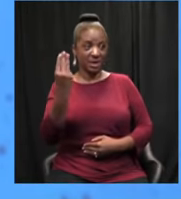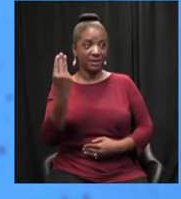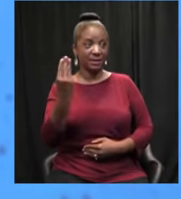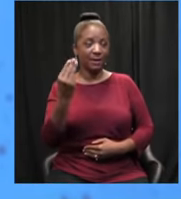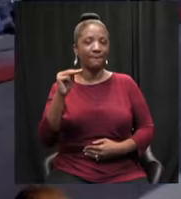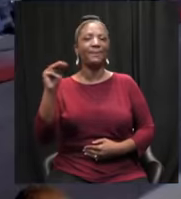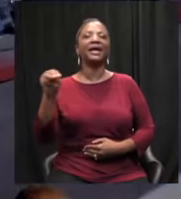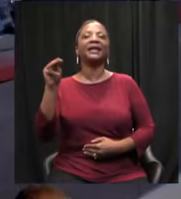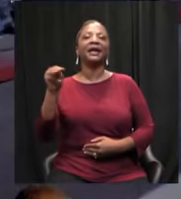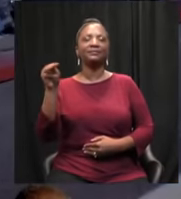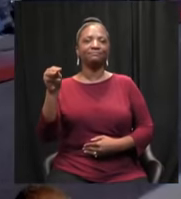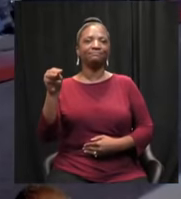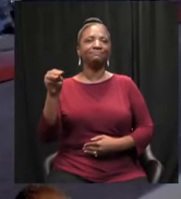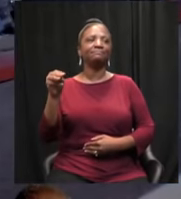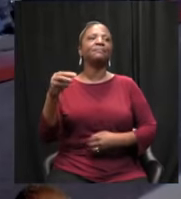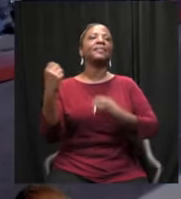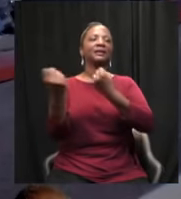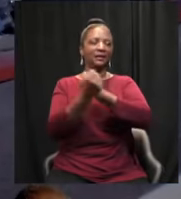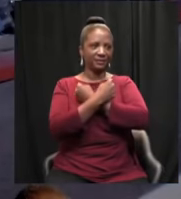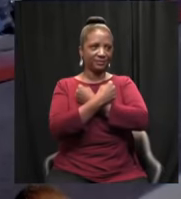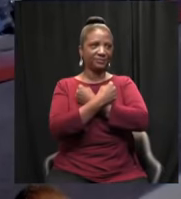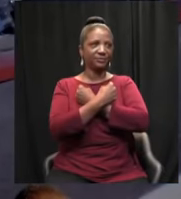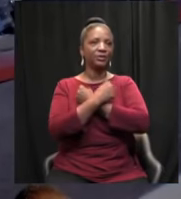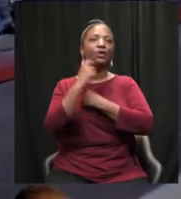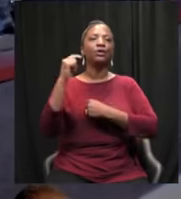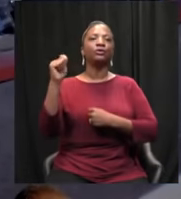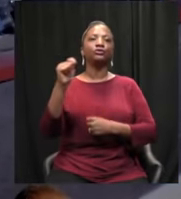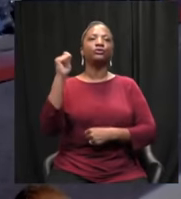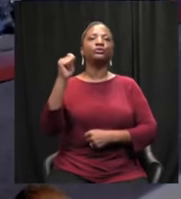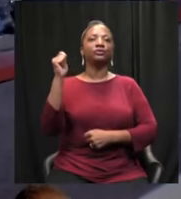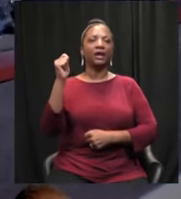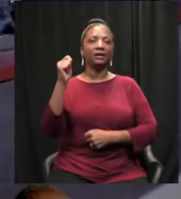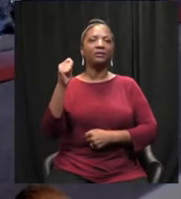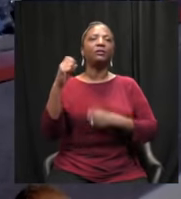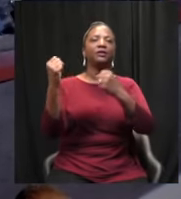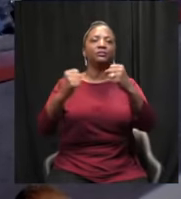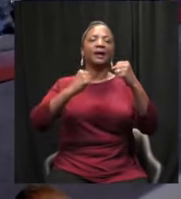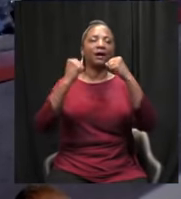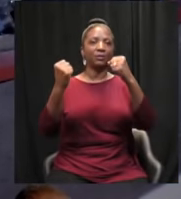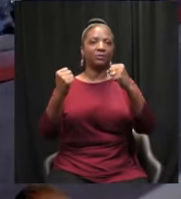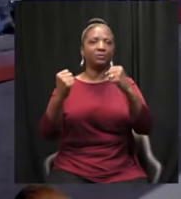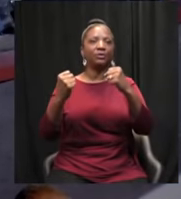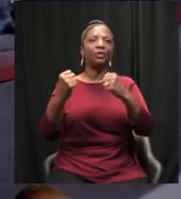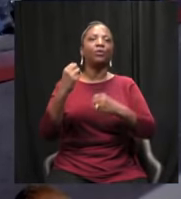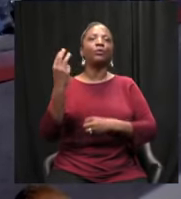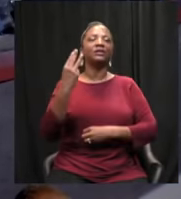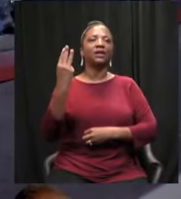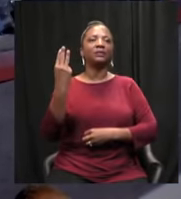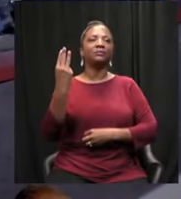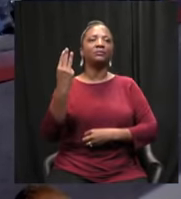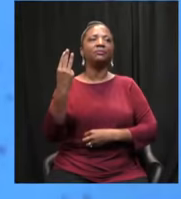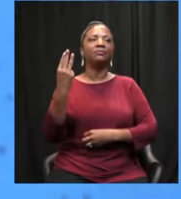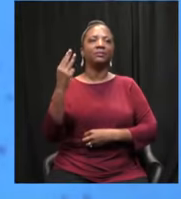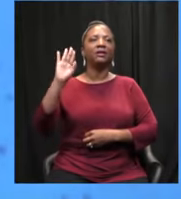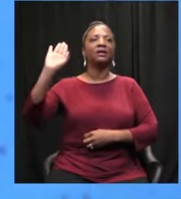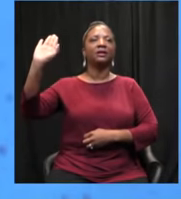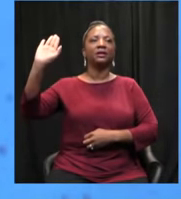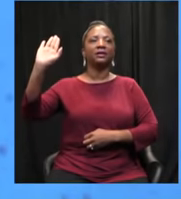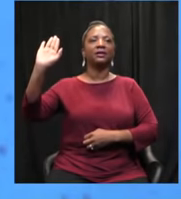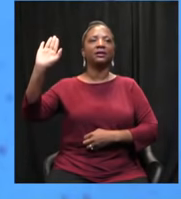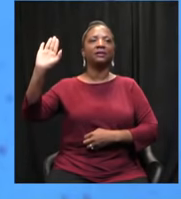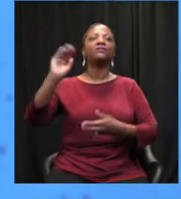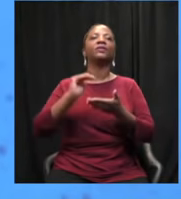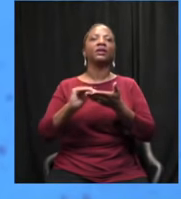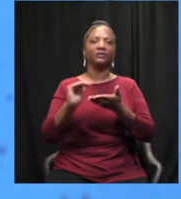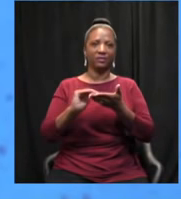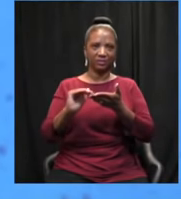On Wednesday, you might need to be reminded of his presence. On Thursday, you might need to be reminded of his forgiveness. On Friday, you might